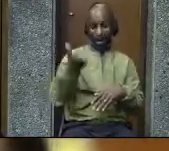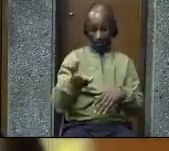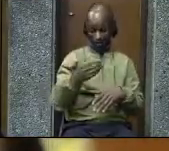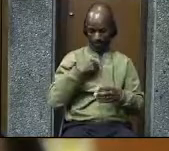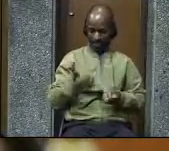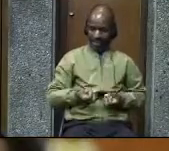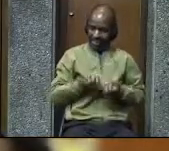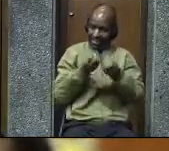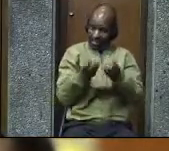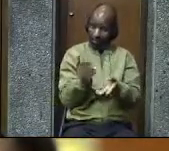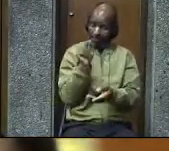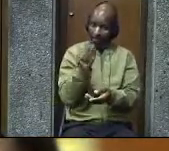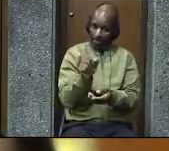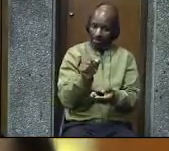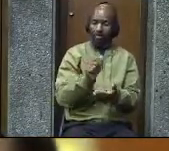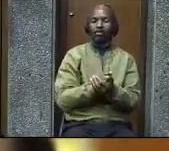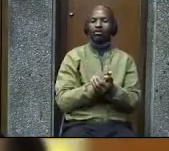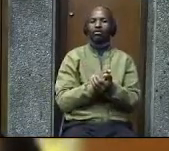given him that